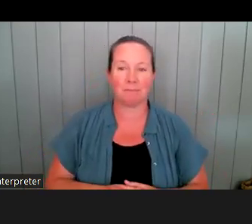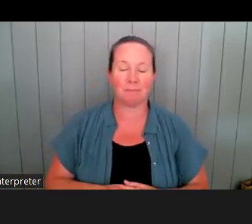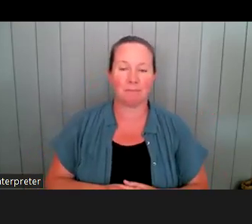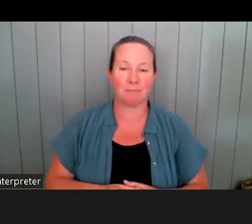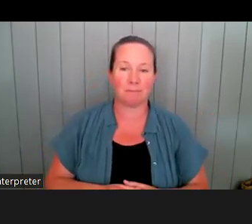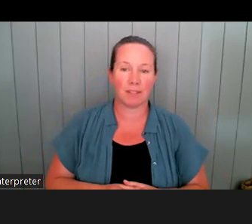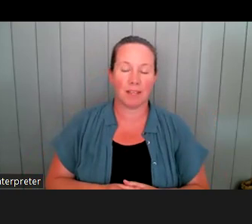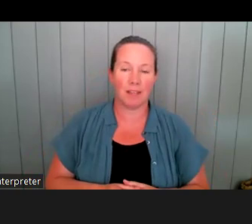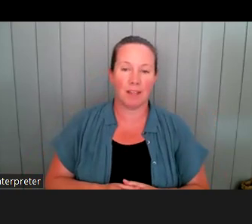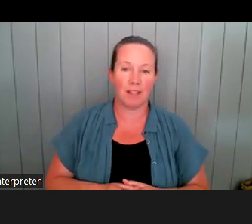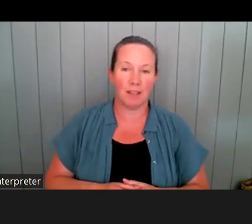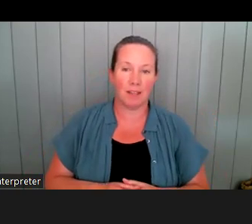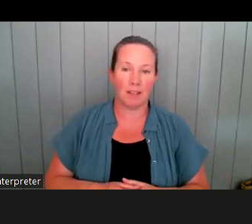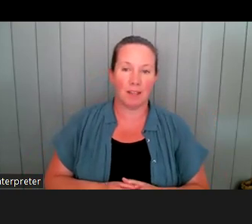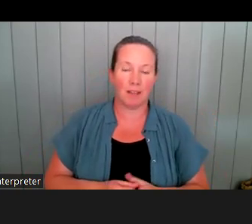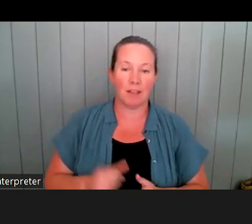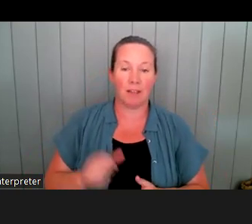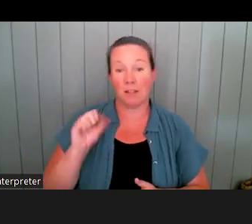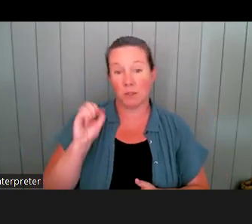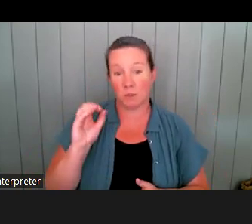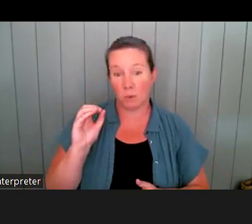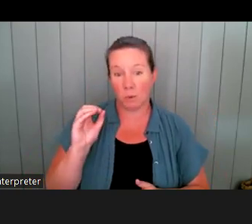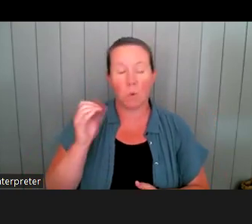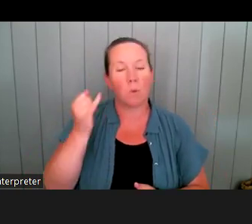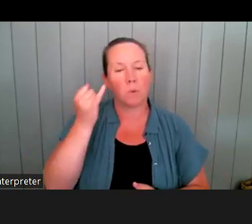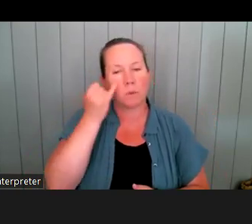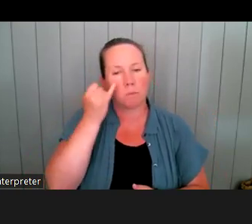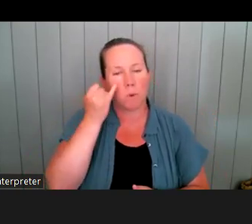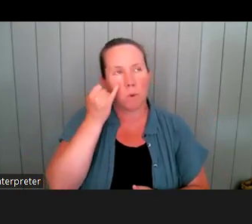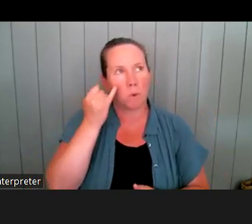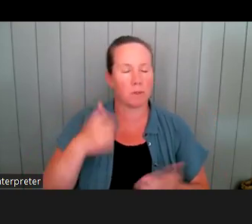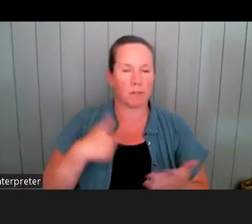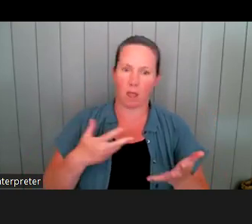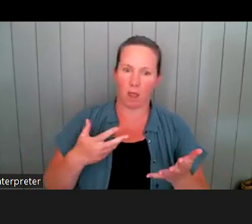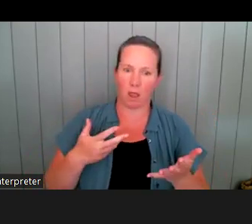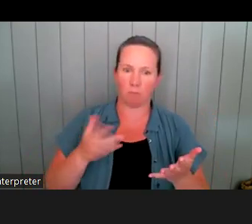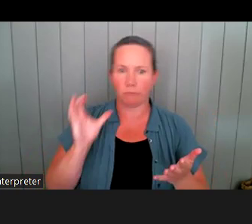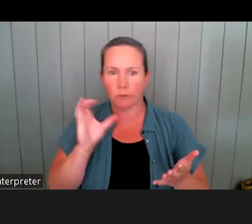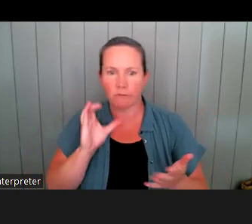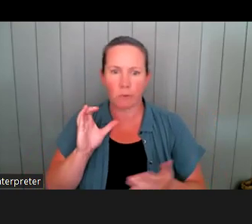doing if I take a voc rehab counseling position?